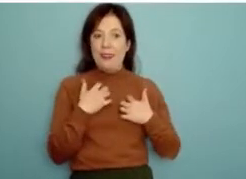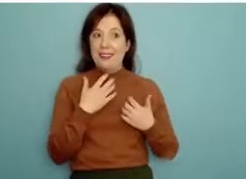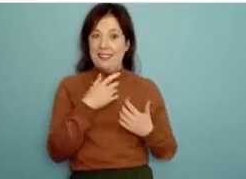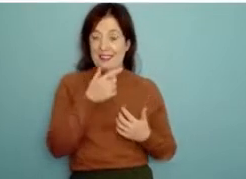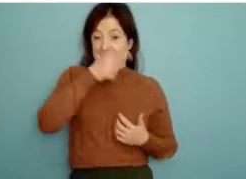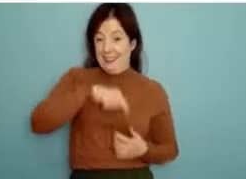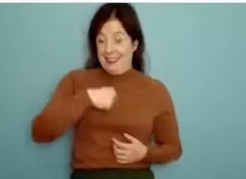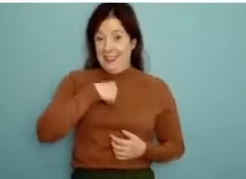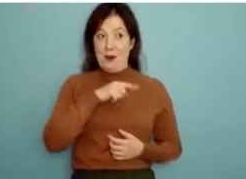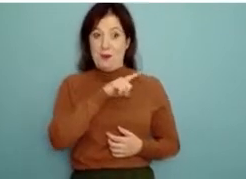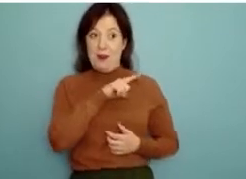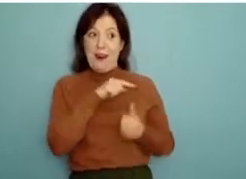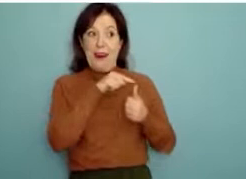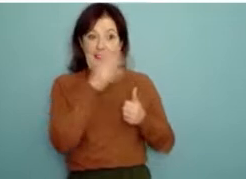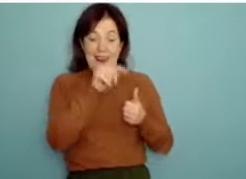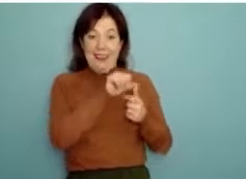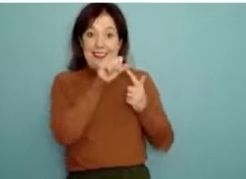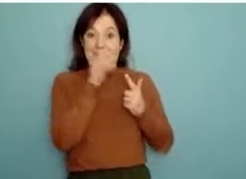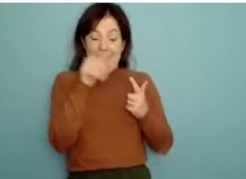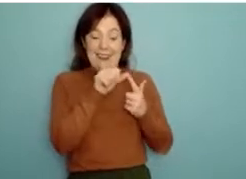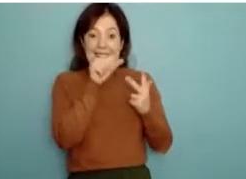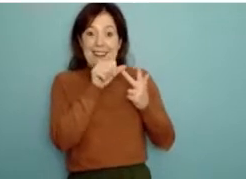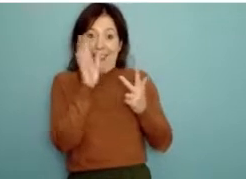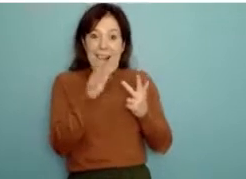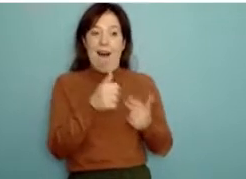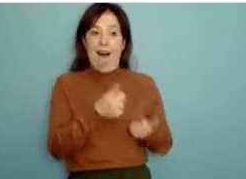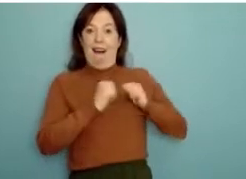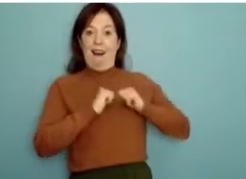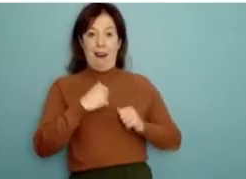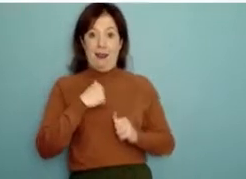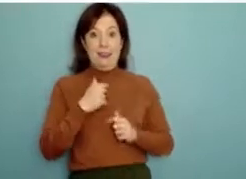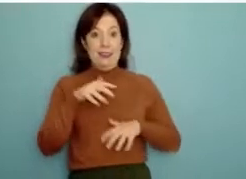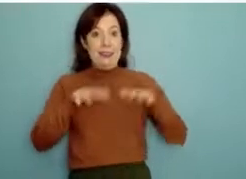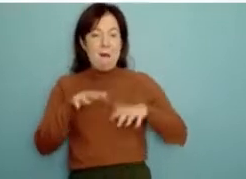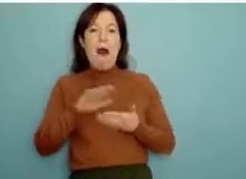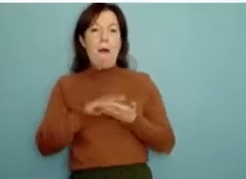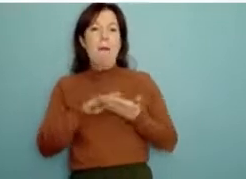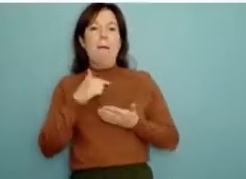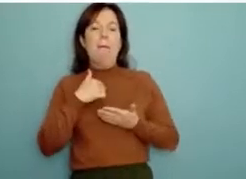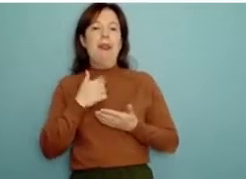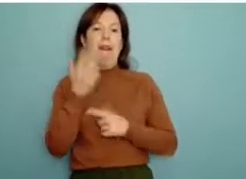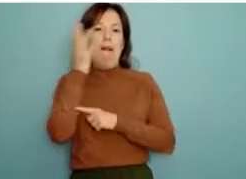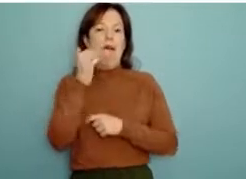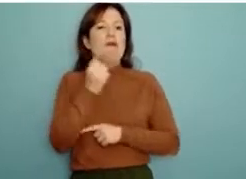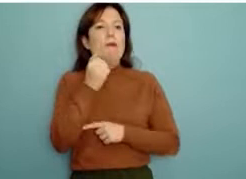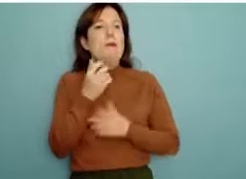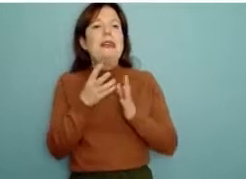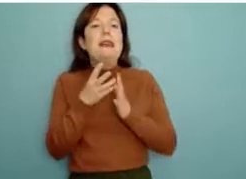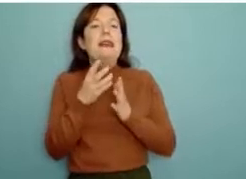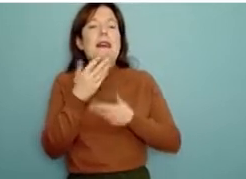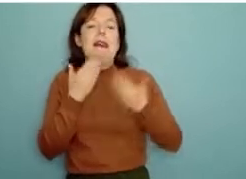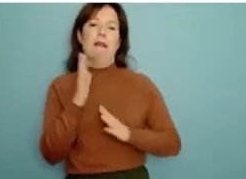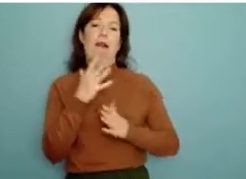the messages that I wanted to convey have already been talked about. So we will skip over some parts where there's duplication. First of